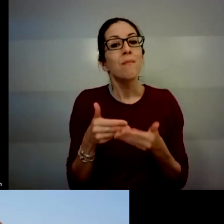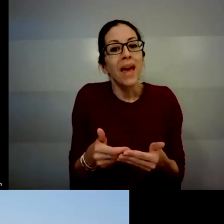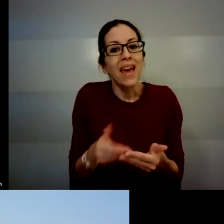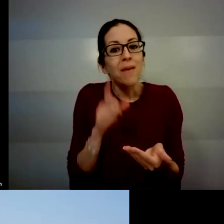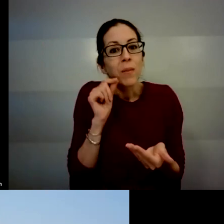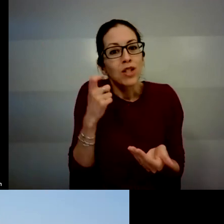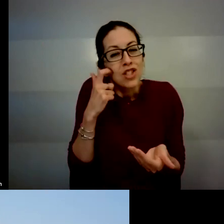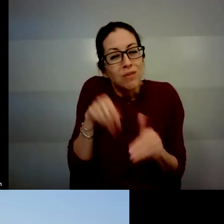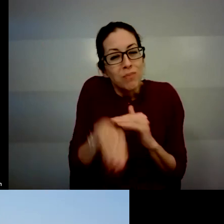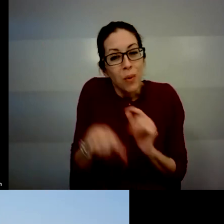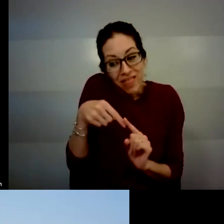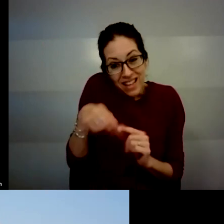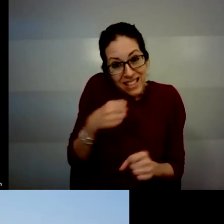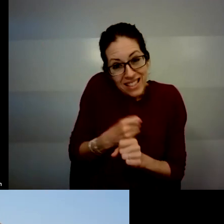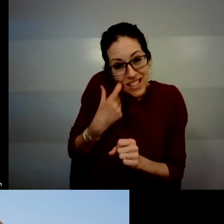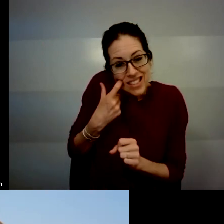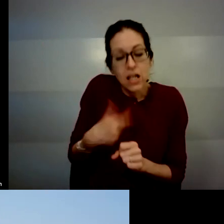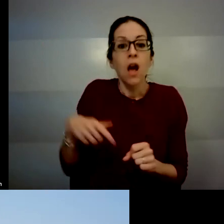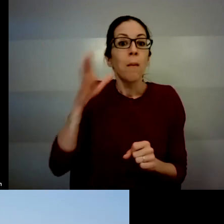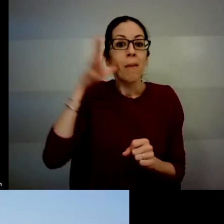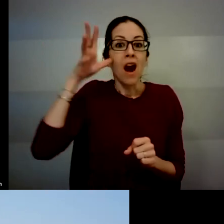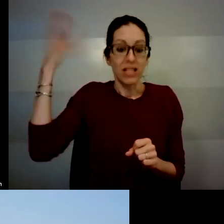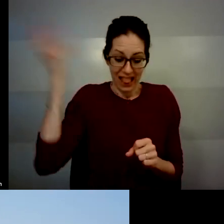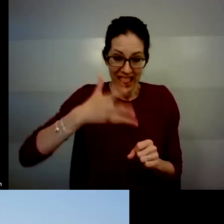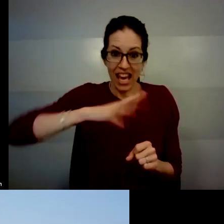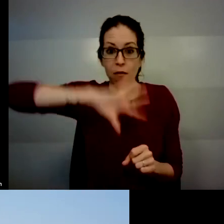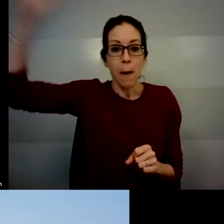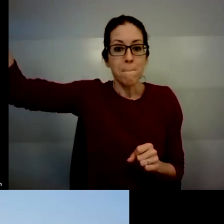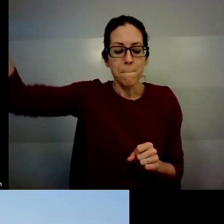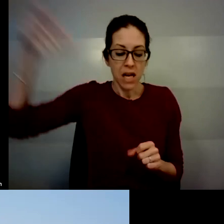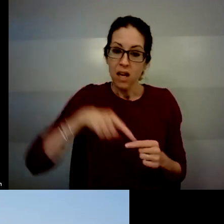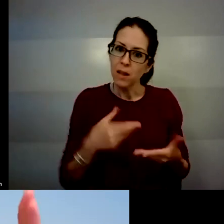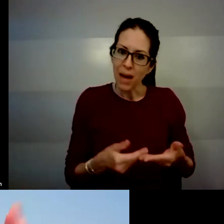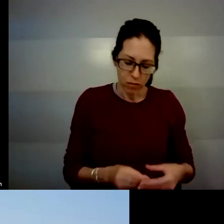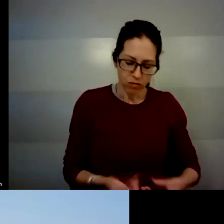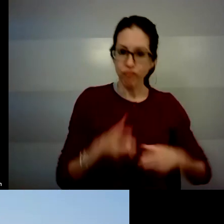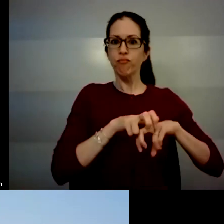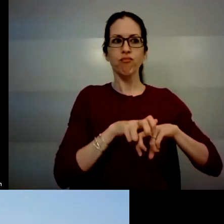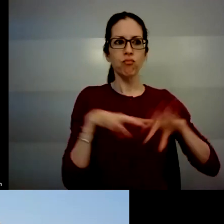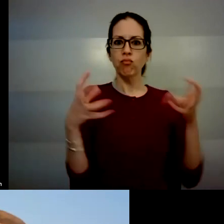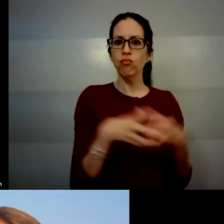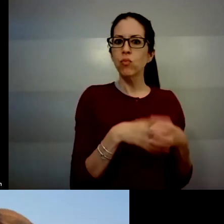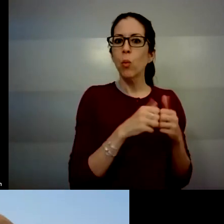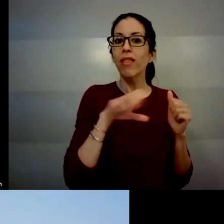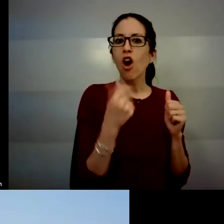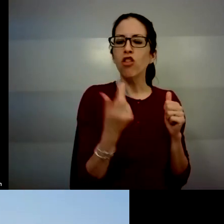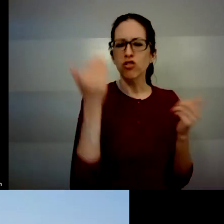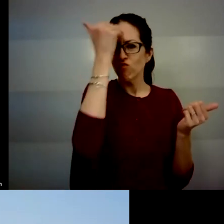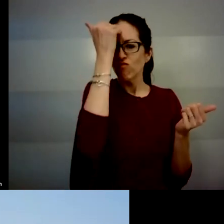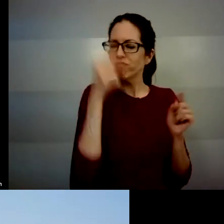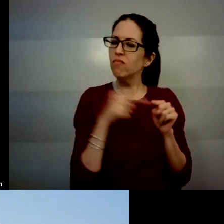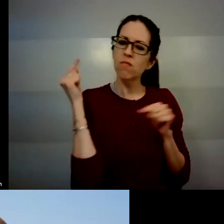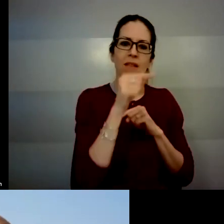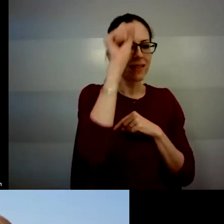just born that year, their parents leave them and they group together with other birds and they just know they're going to go south. They're going to go about